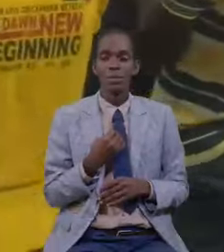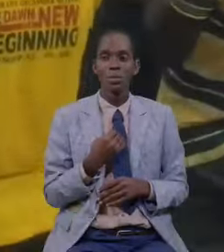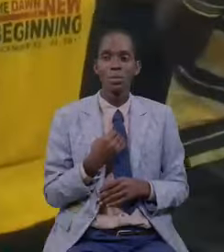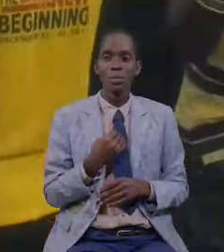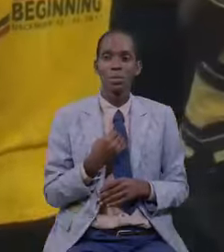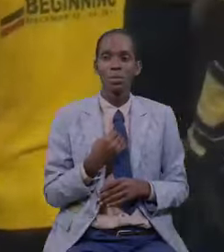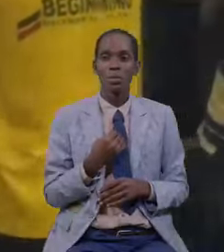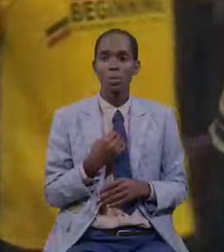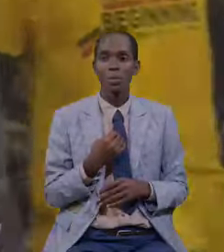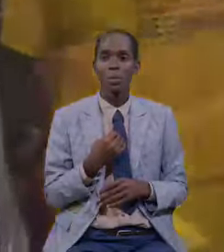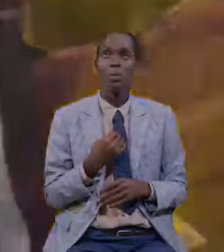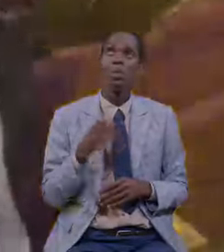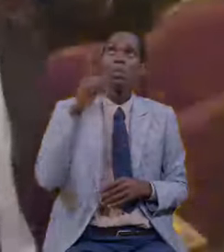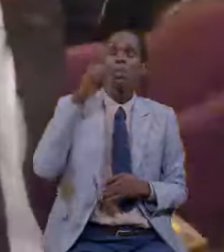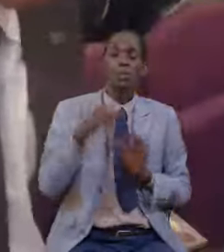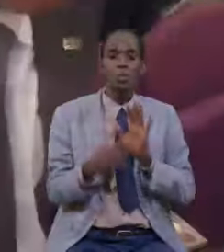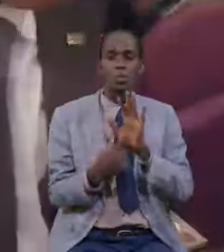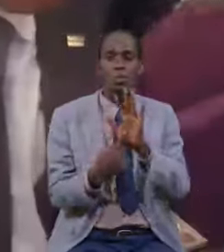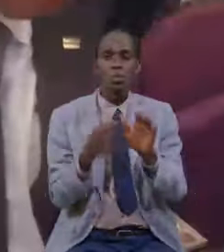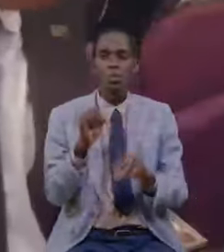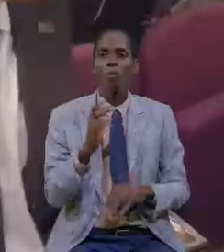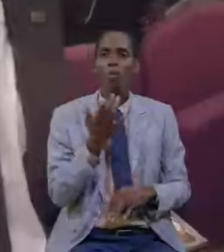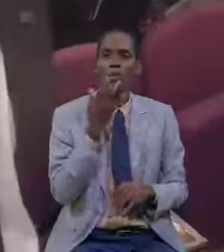to his favorite.